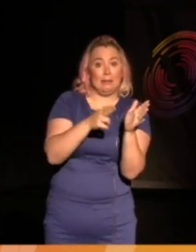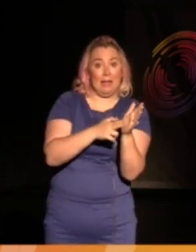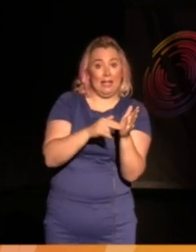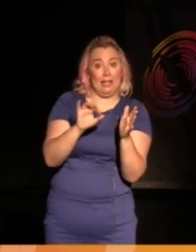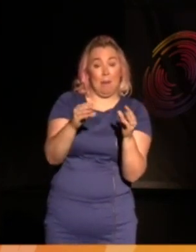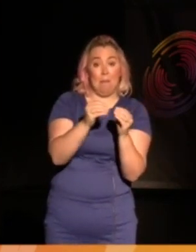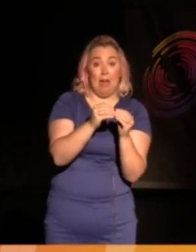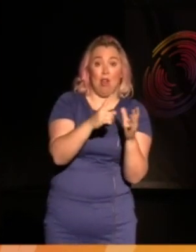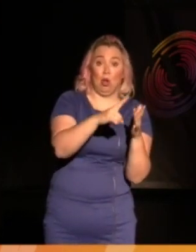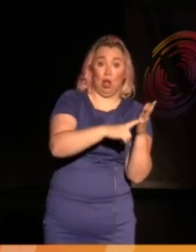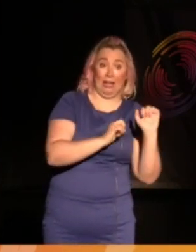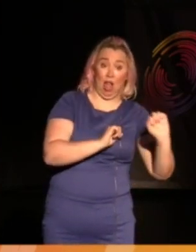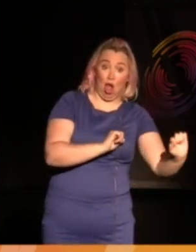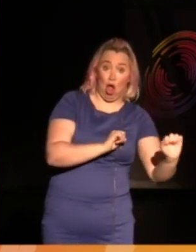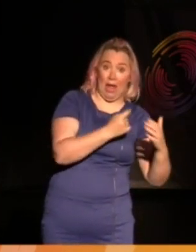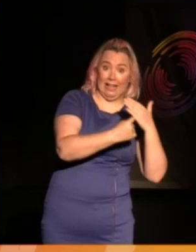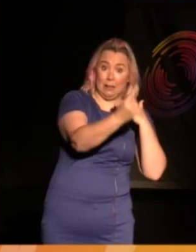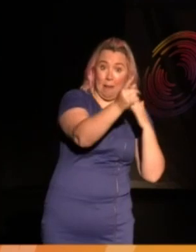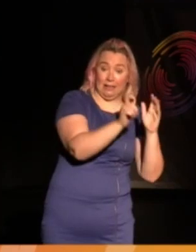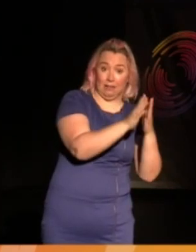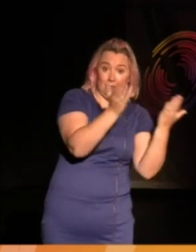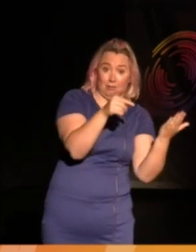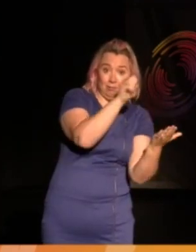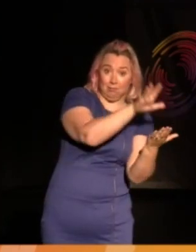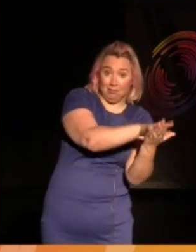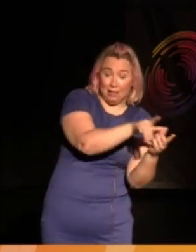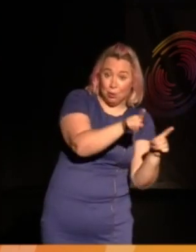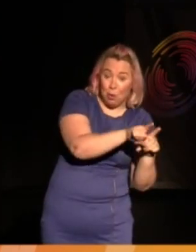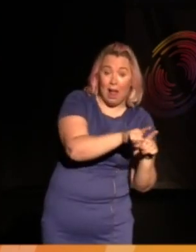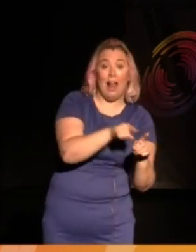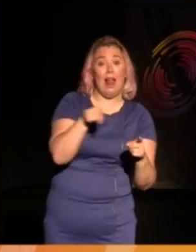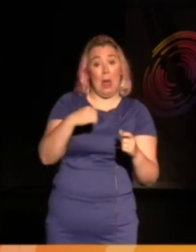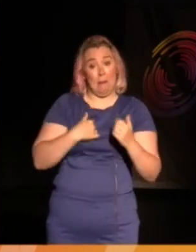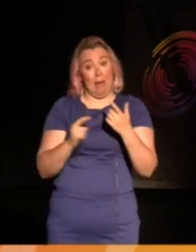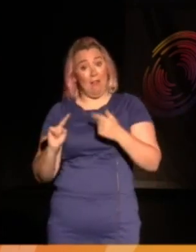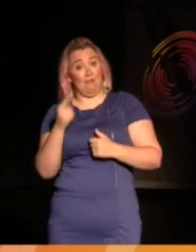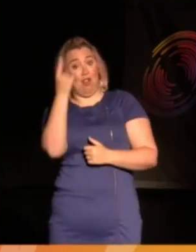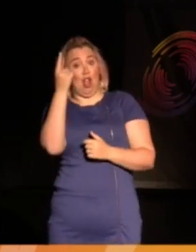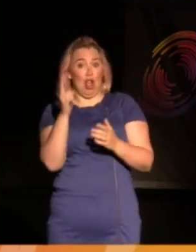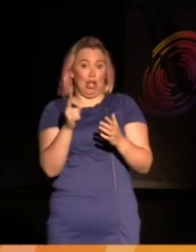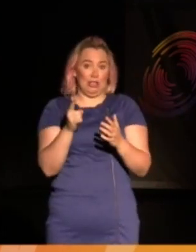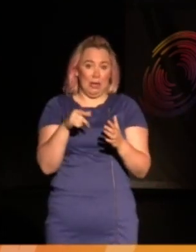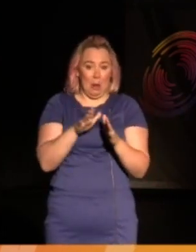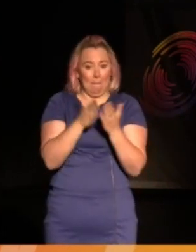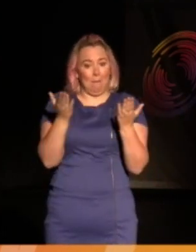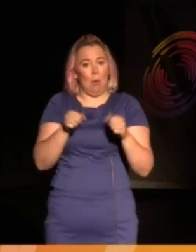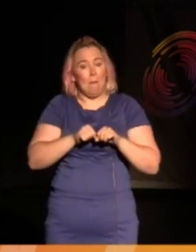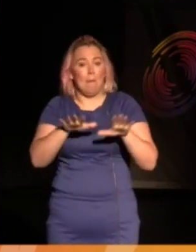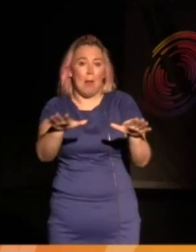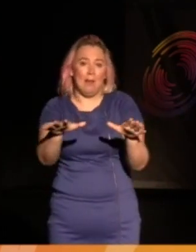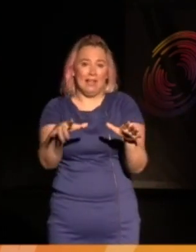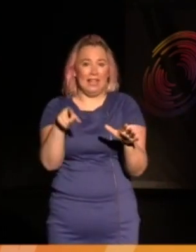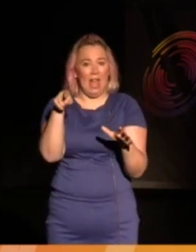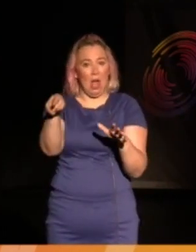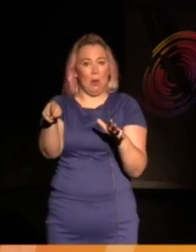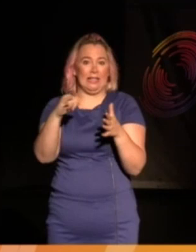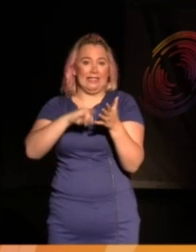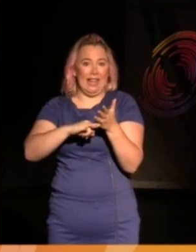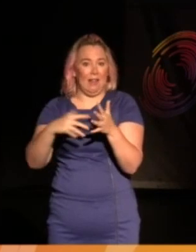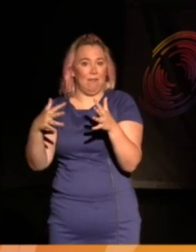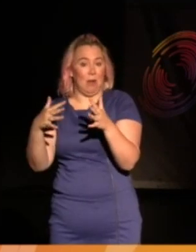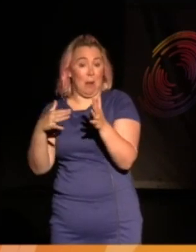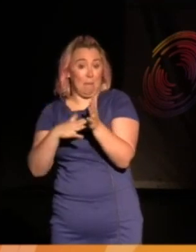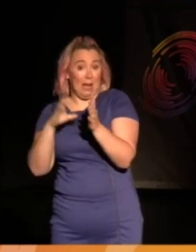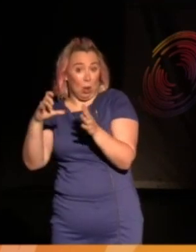in The Independent, that my first book was published, Steve McQueen won the Turner Prize. The year before, Chris Ofili won the